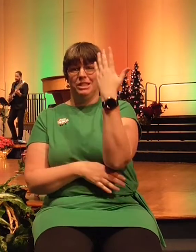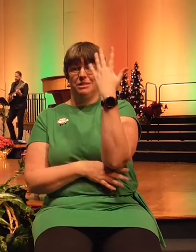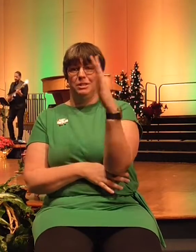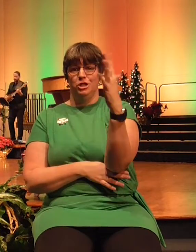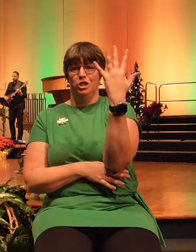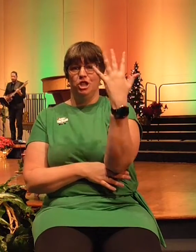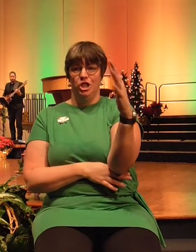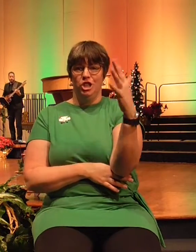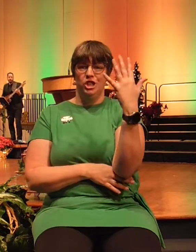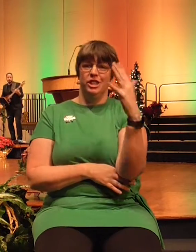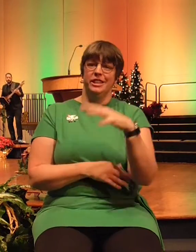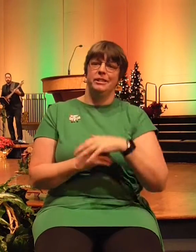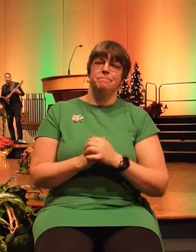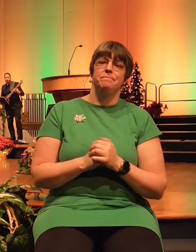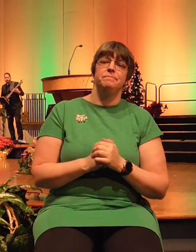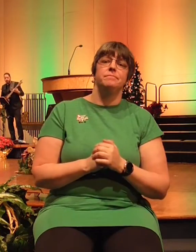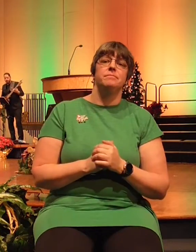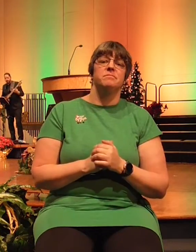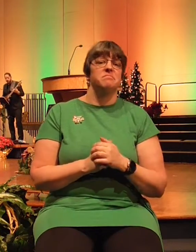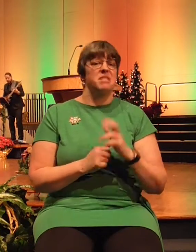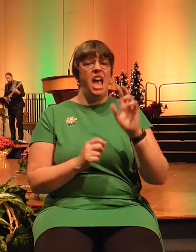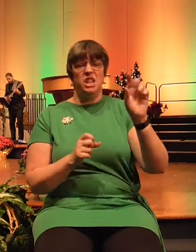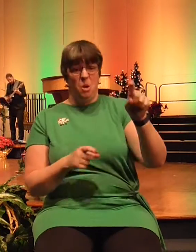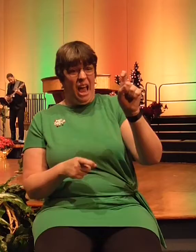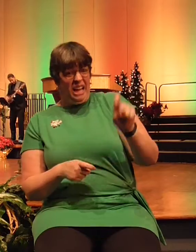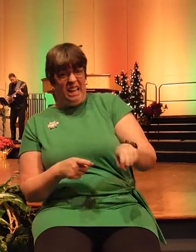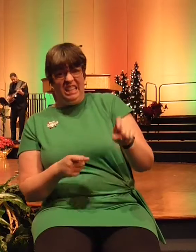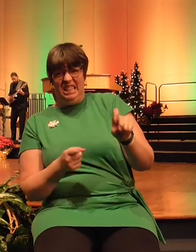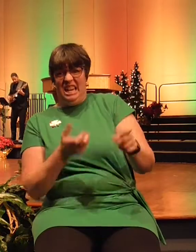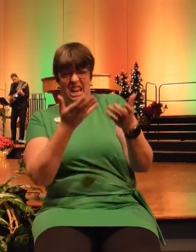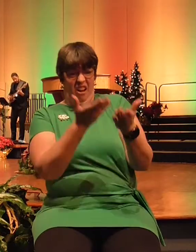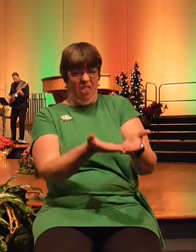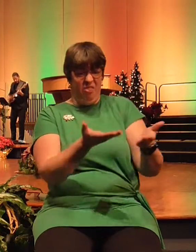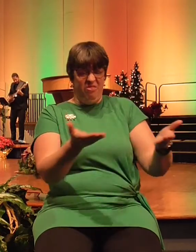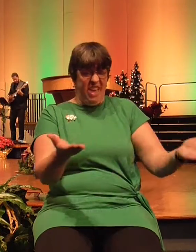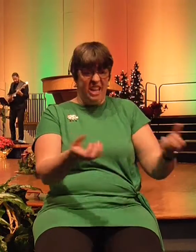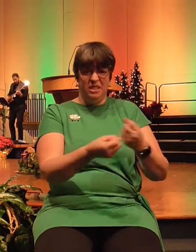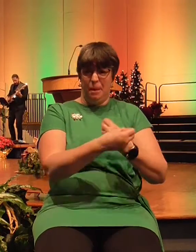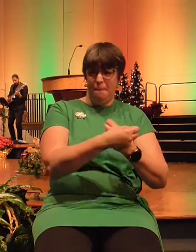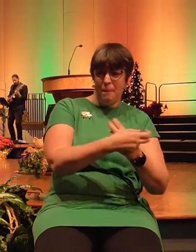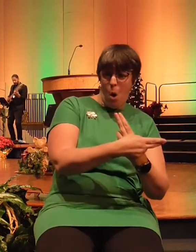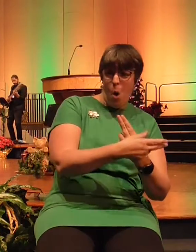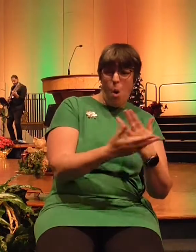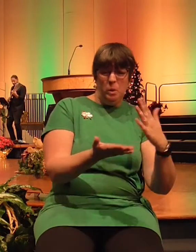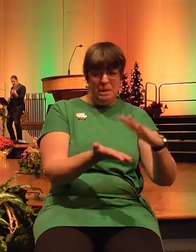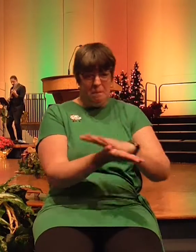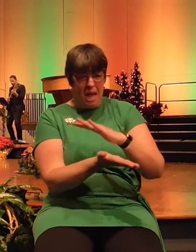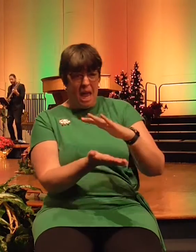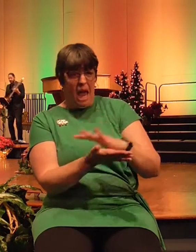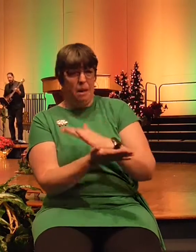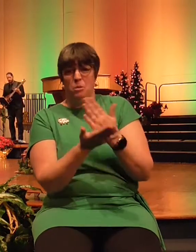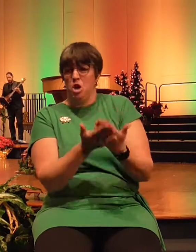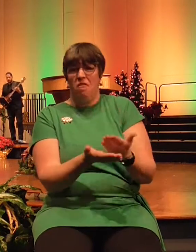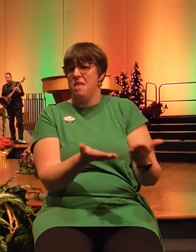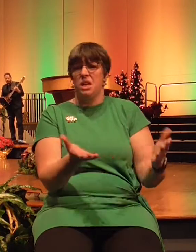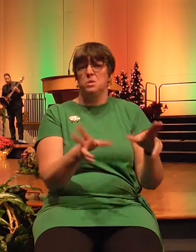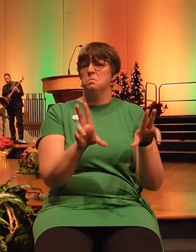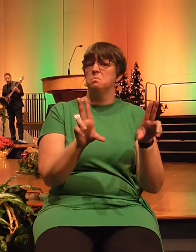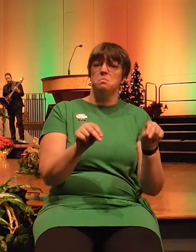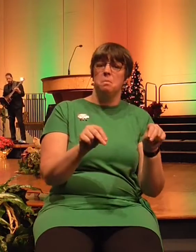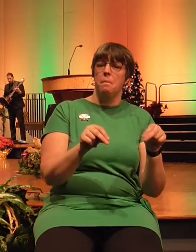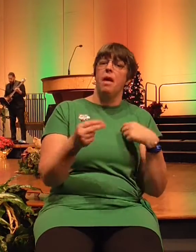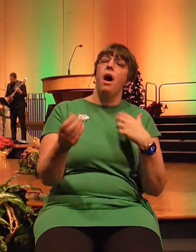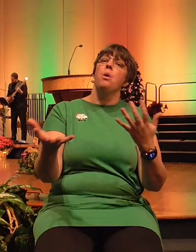tree. No ribbons and bows or paper made of gold. All